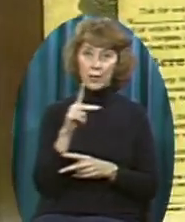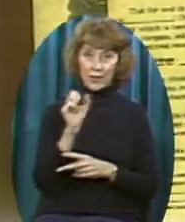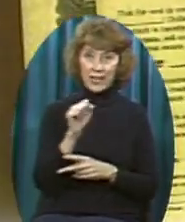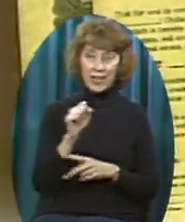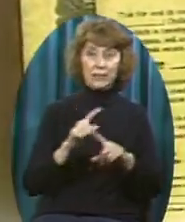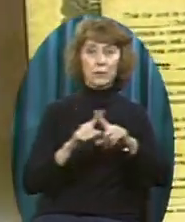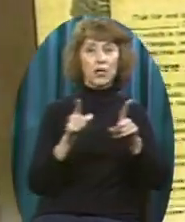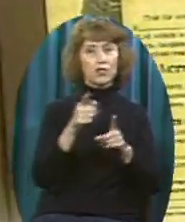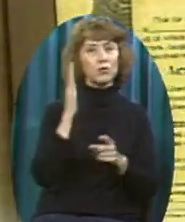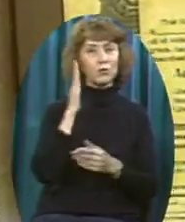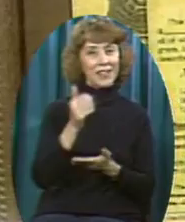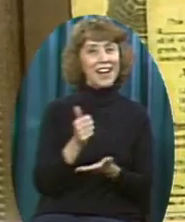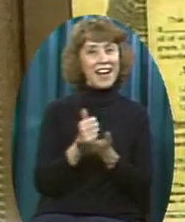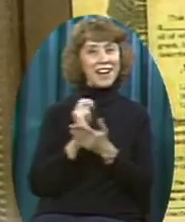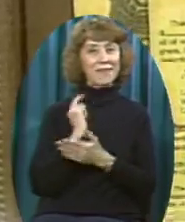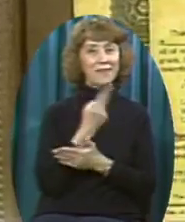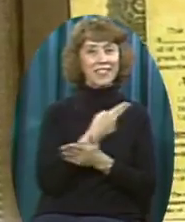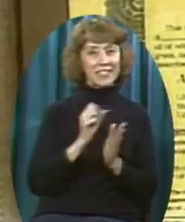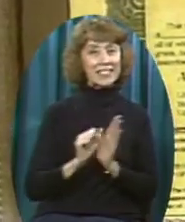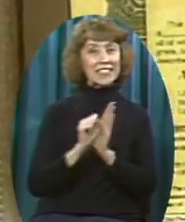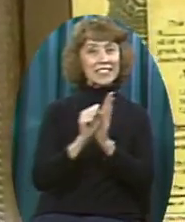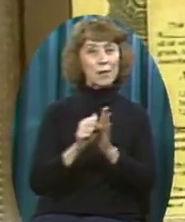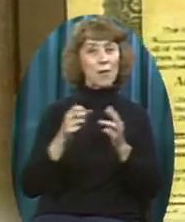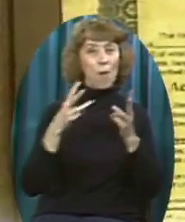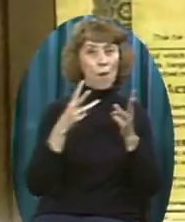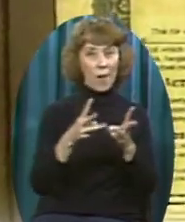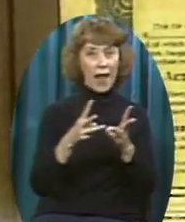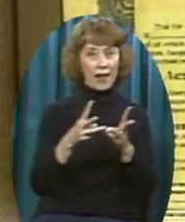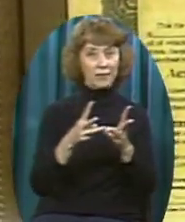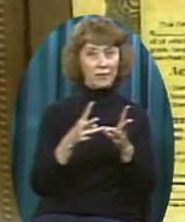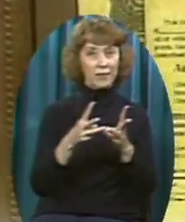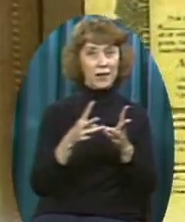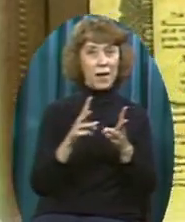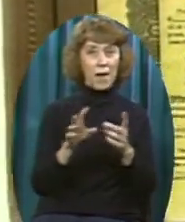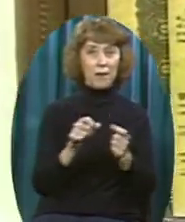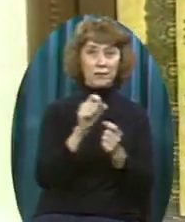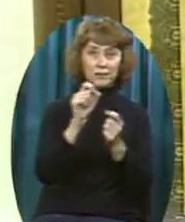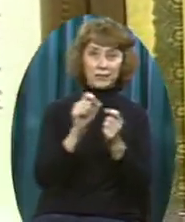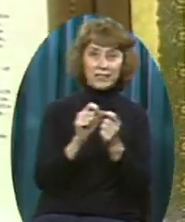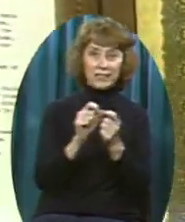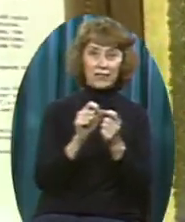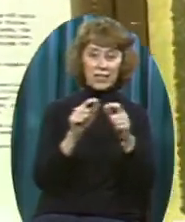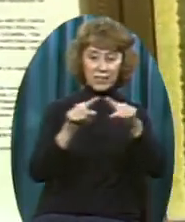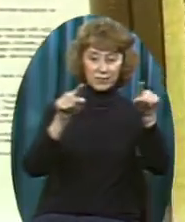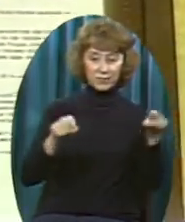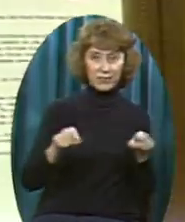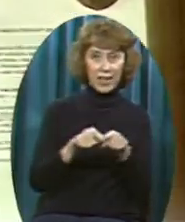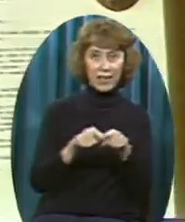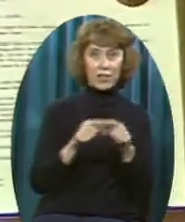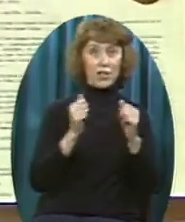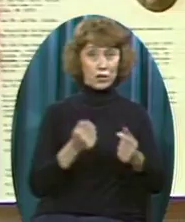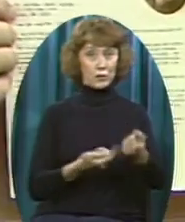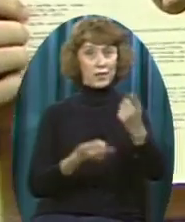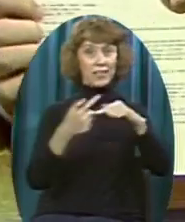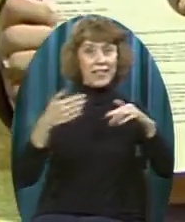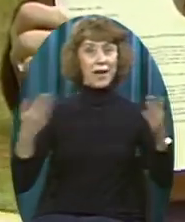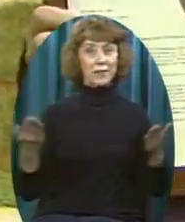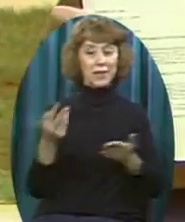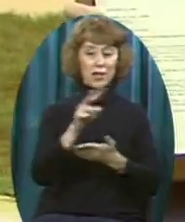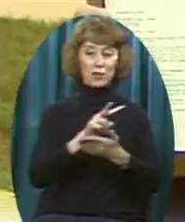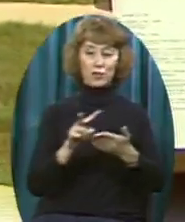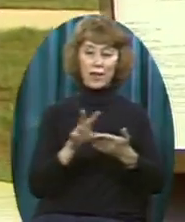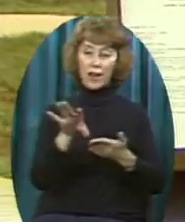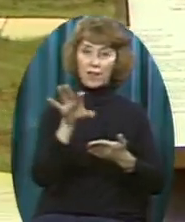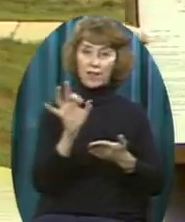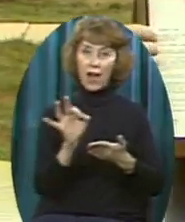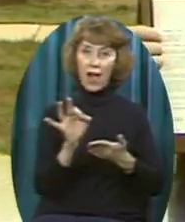staked your claim on a particular acre and plat. And you'll be able to come here and read the directory one day and